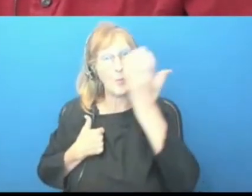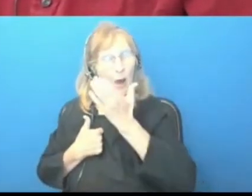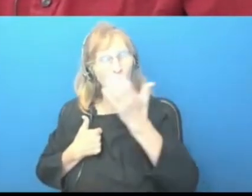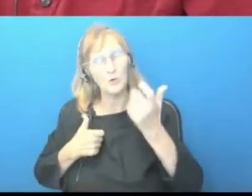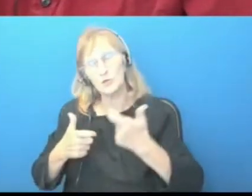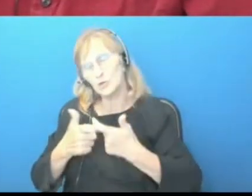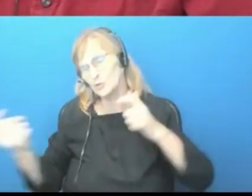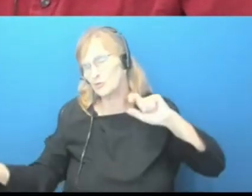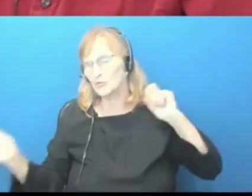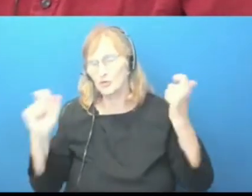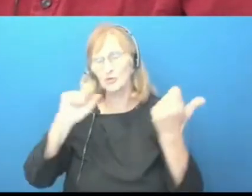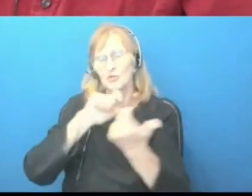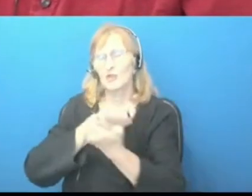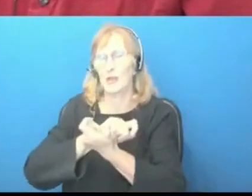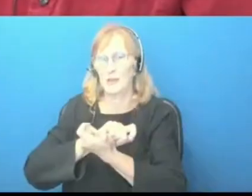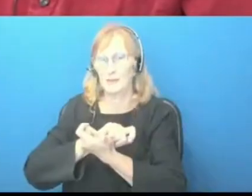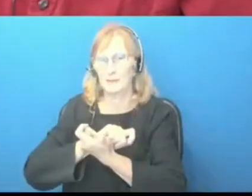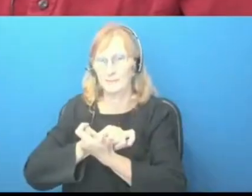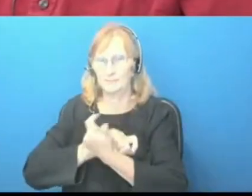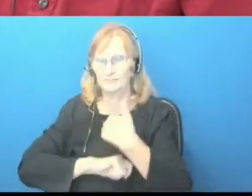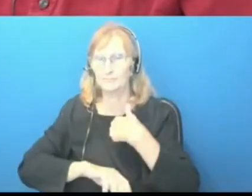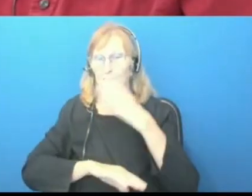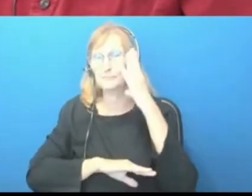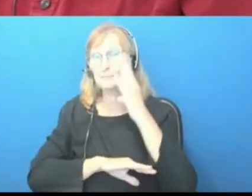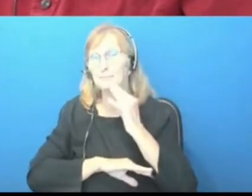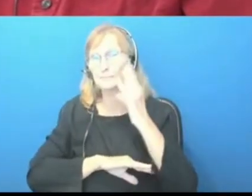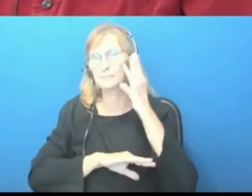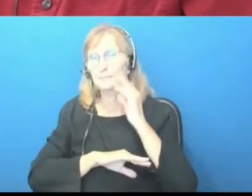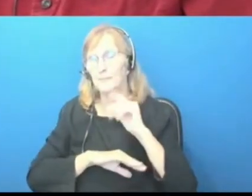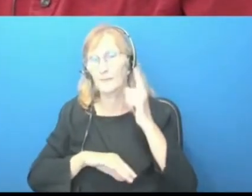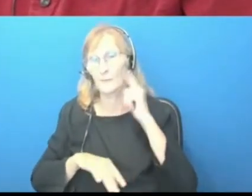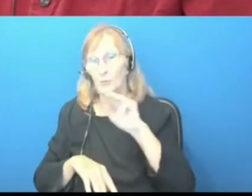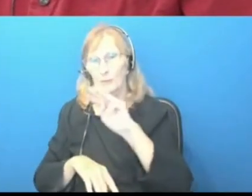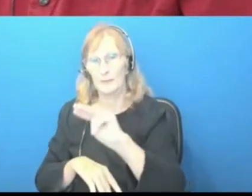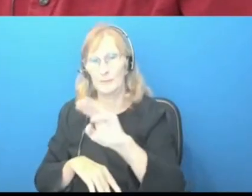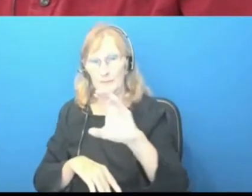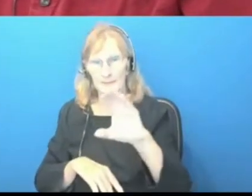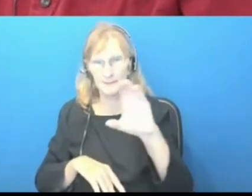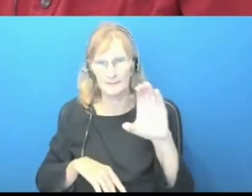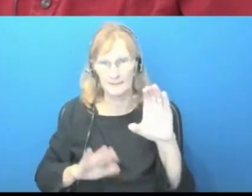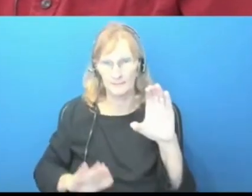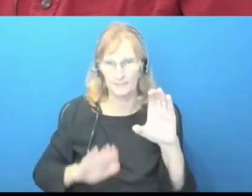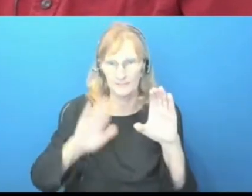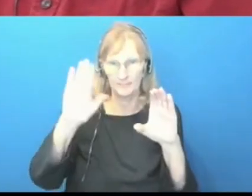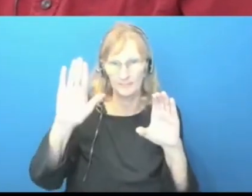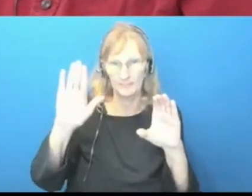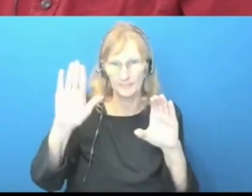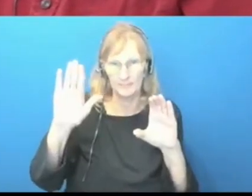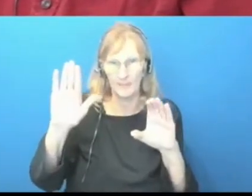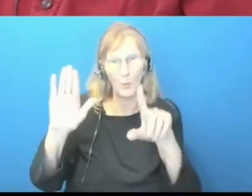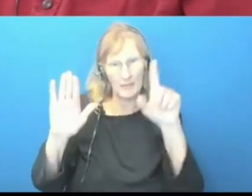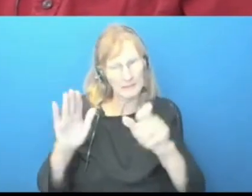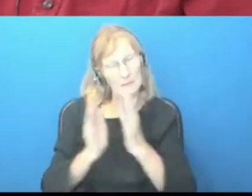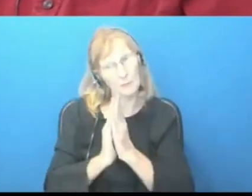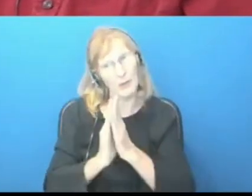transformations I experienced all through MCC. Excellent, excellent. And we sure need prayer, don't